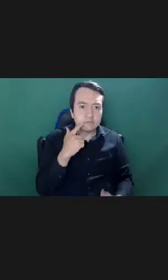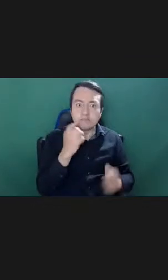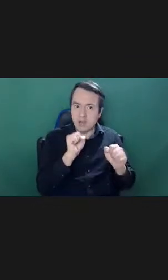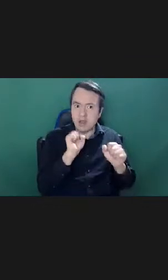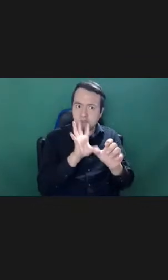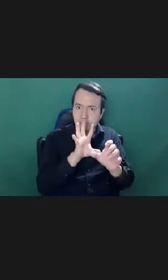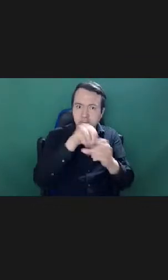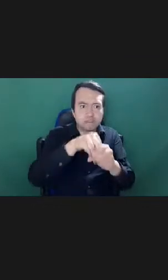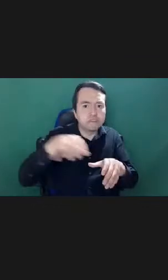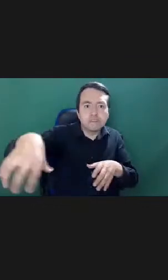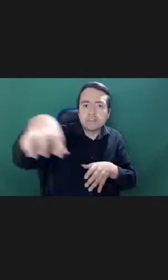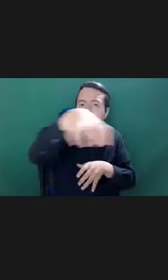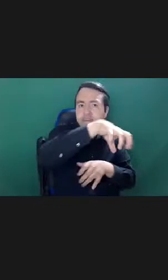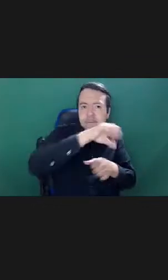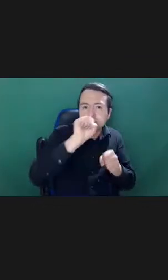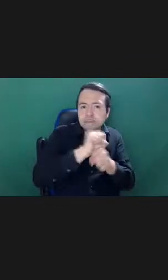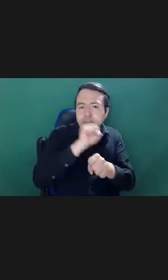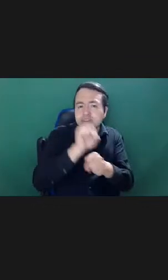fraction here.